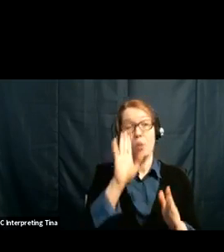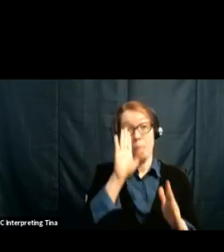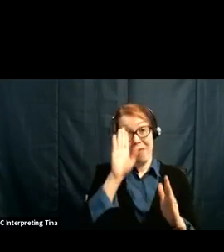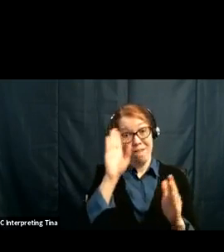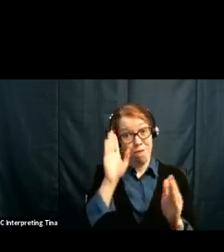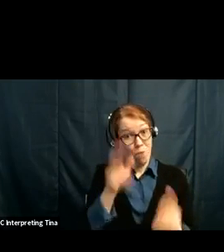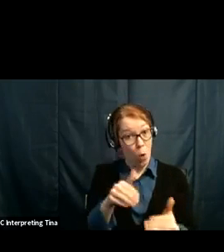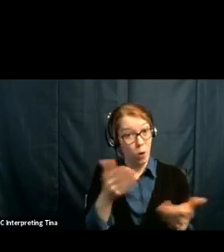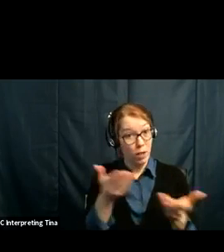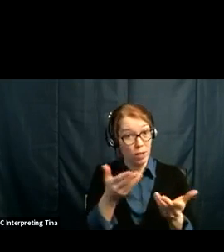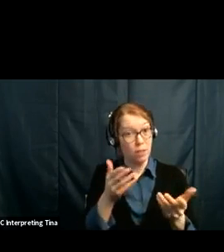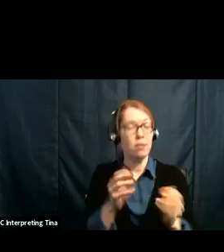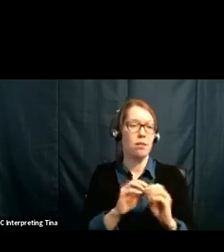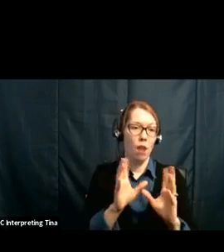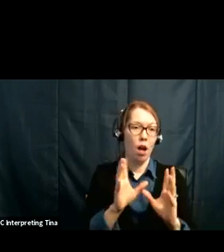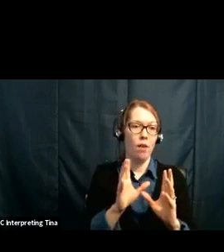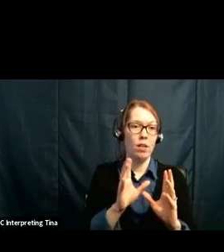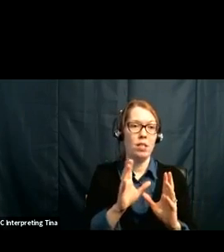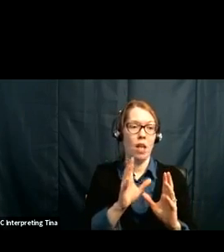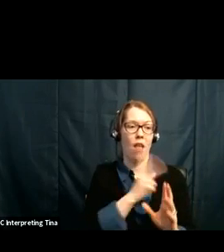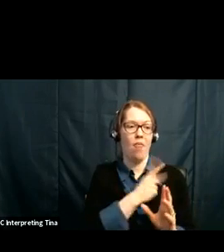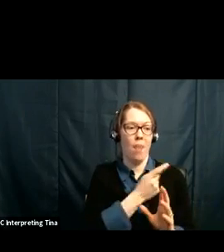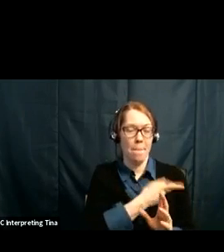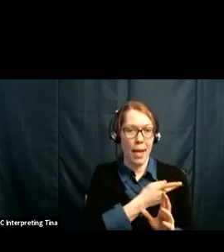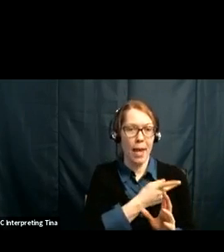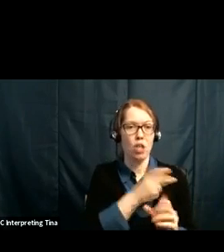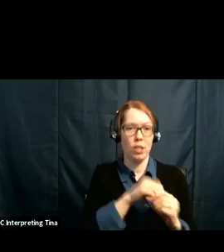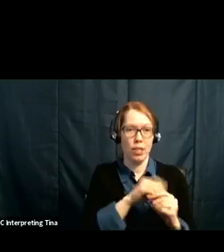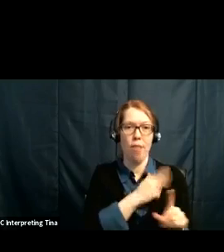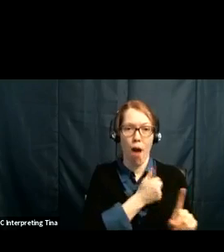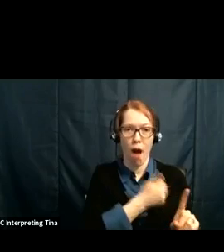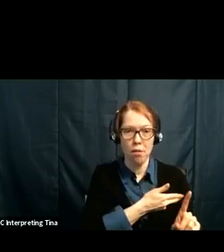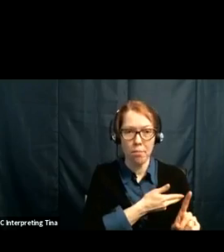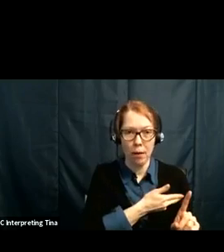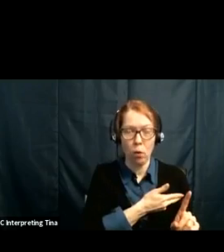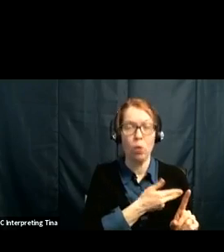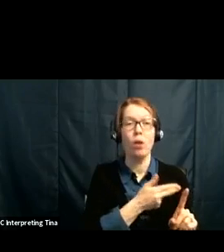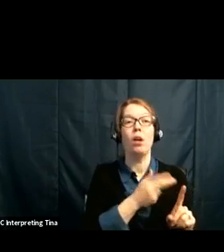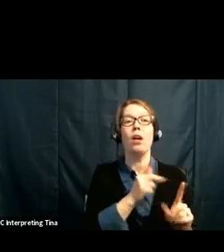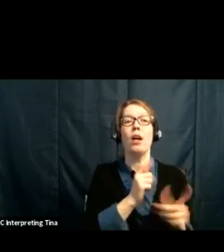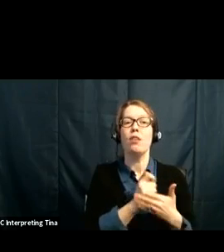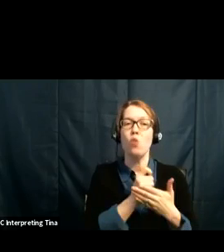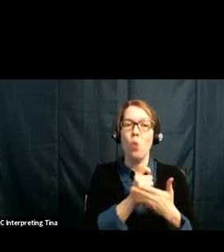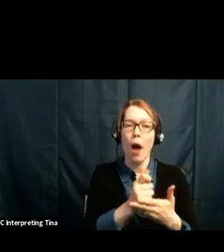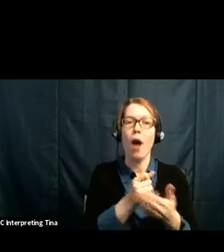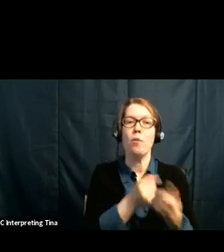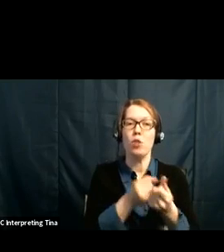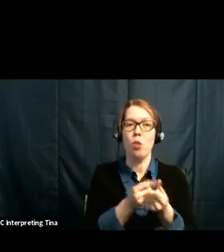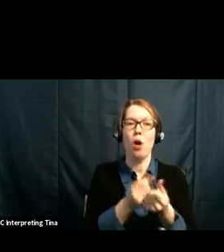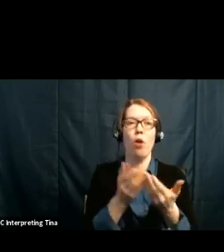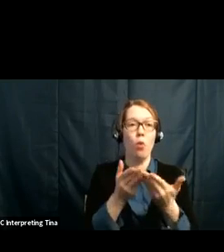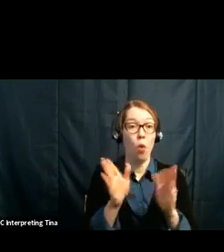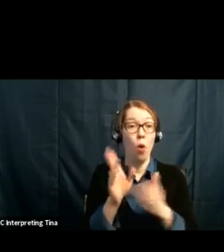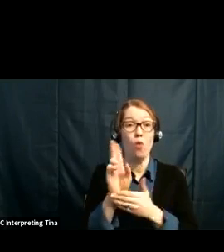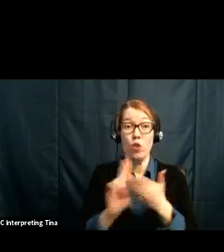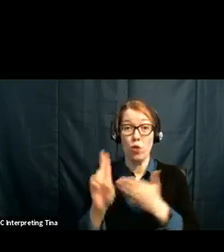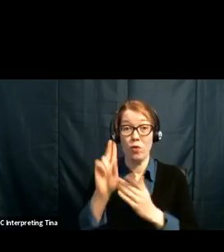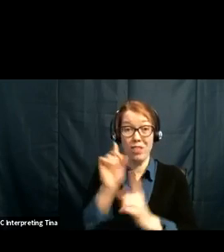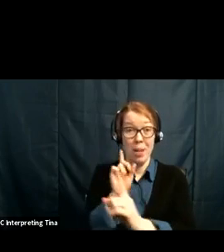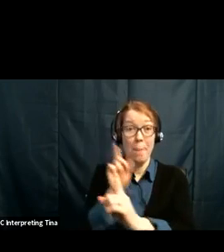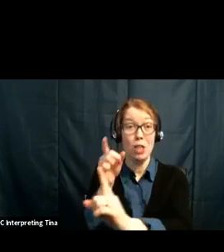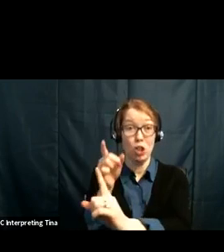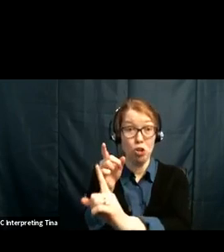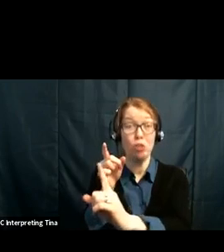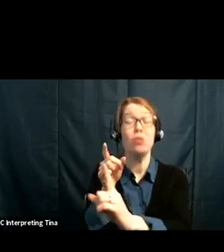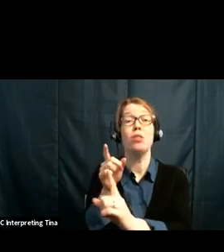been obviously on the patients in our hospital, but it's also to help support the overall university mission in